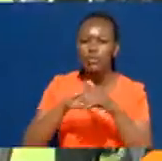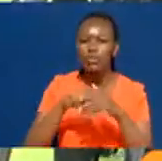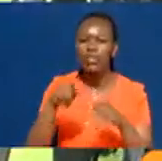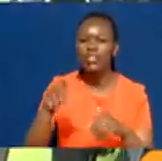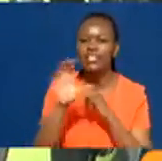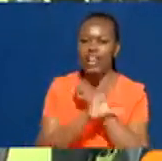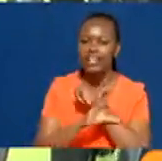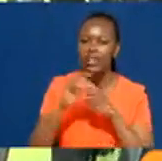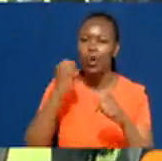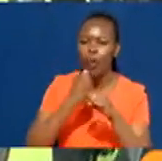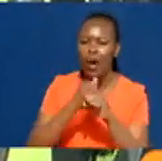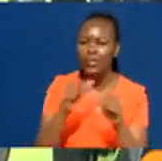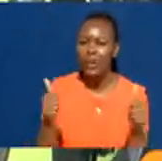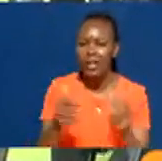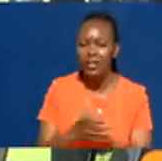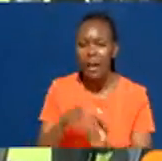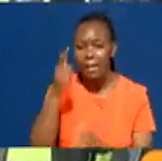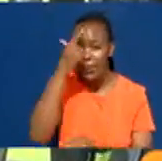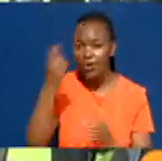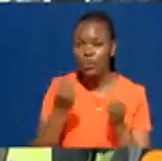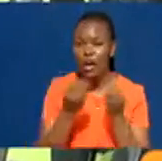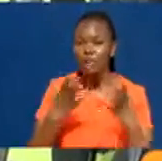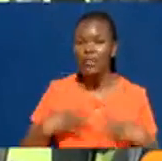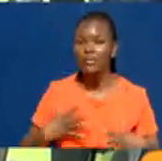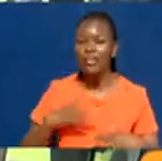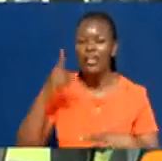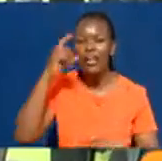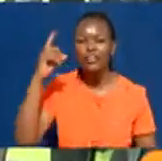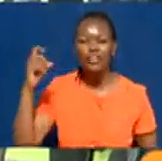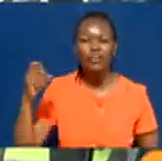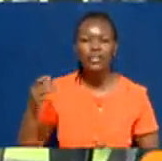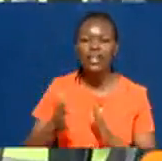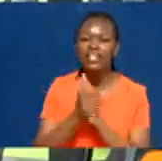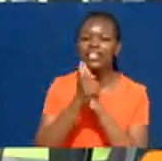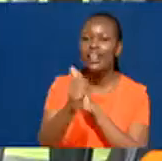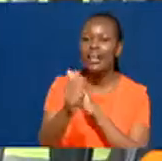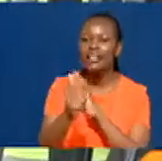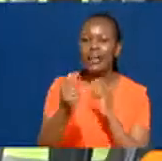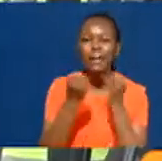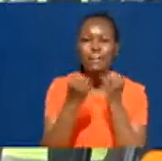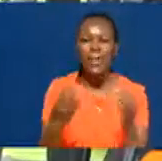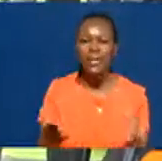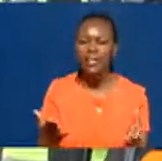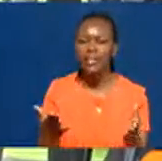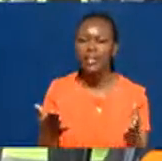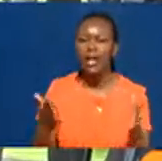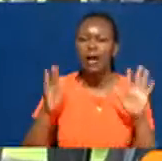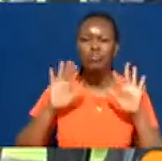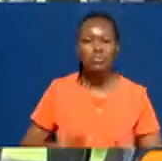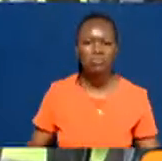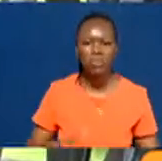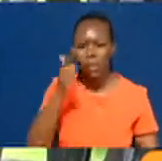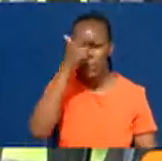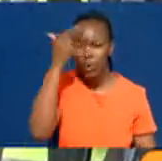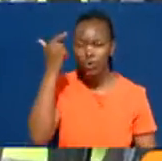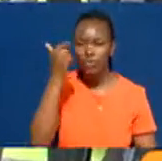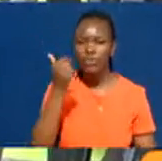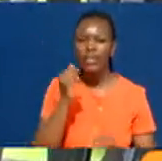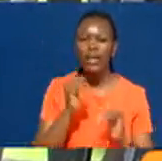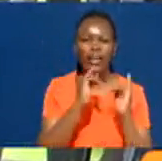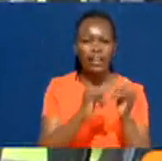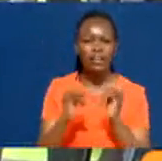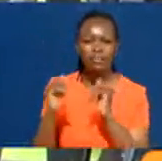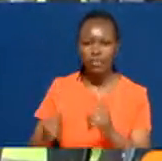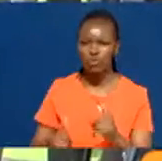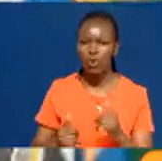works? Because there are so many dreams out there have been killed because of individual selfish reasons. What's your plan on that